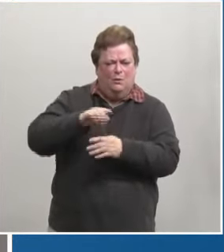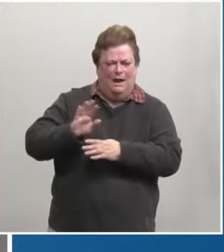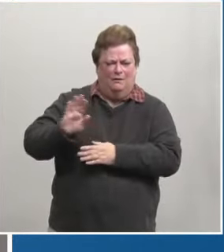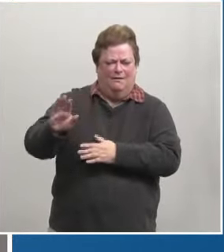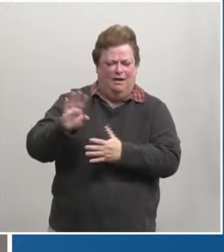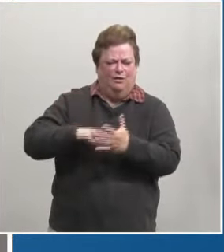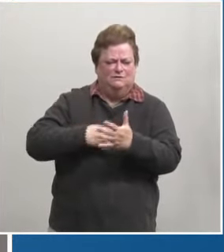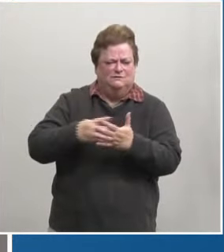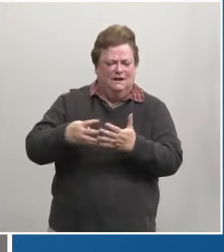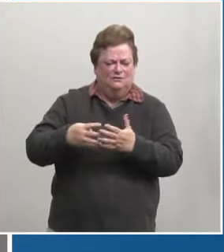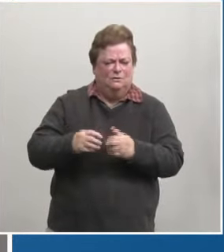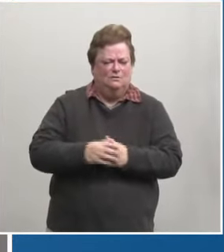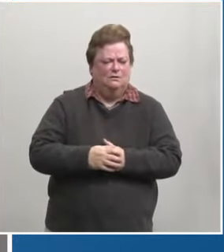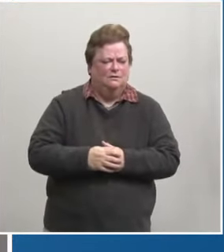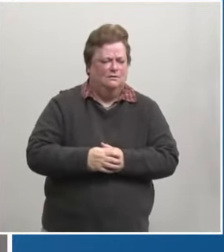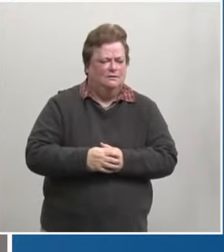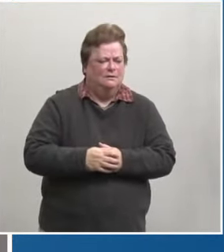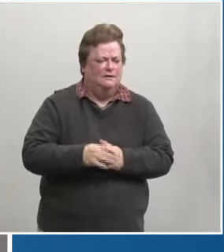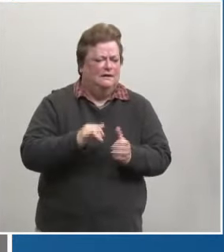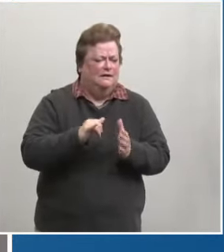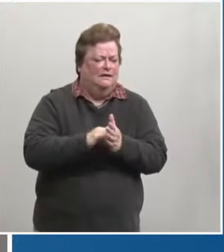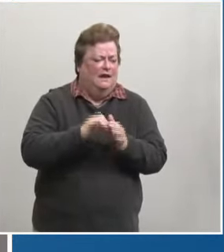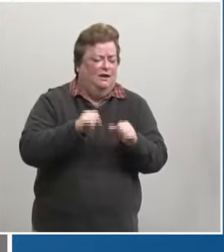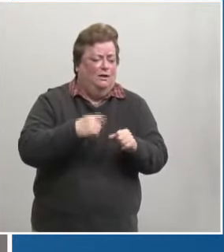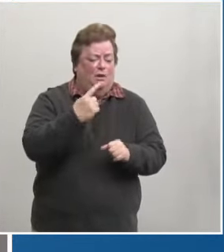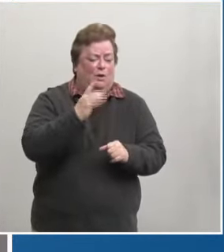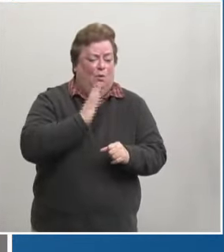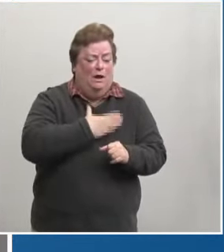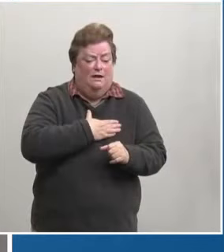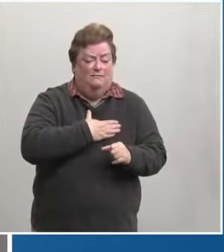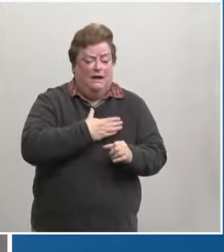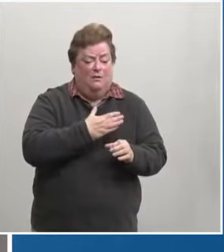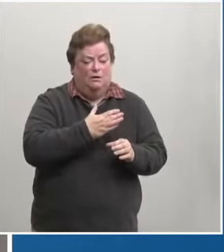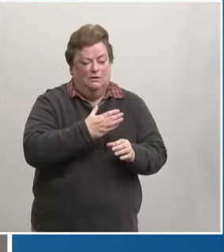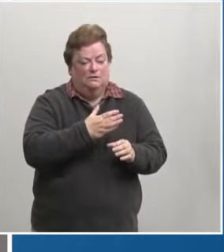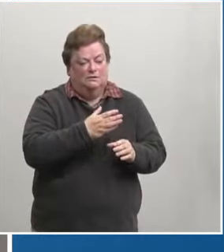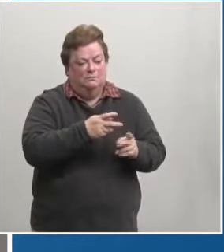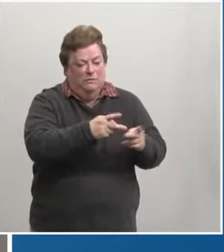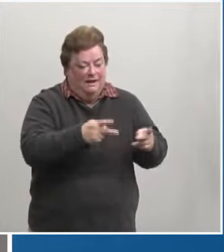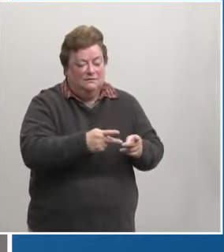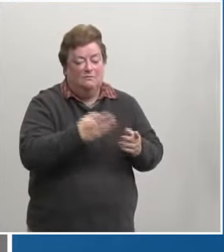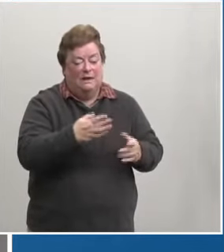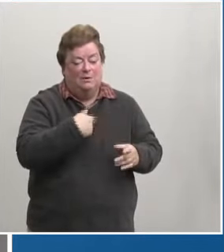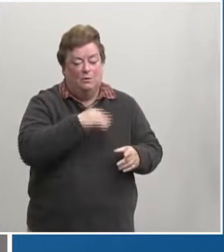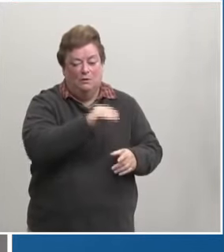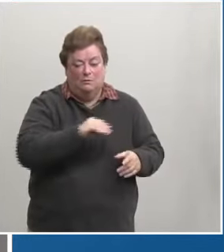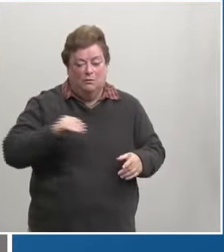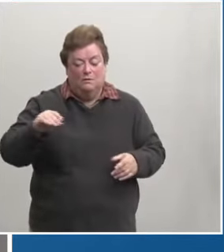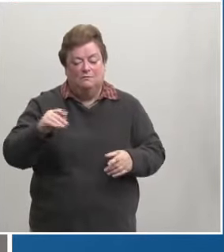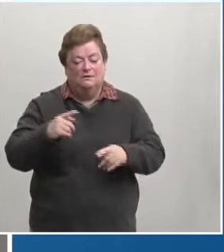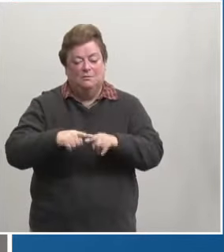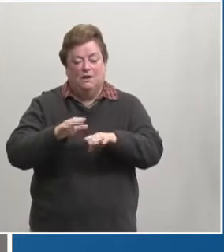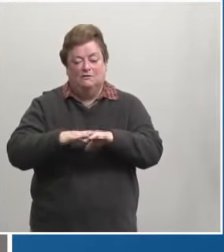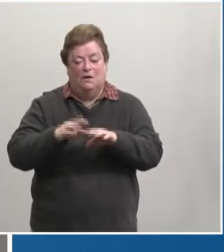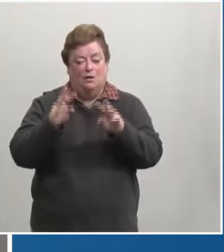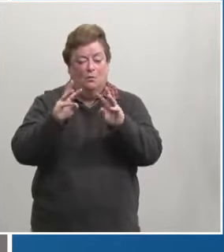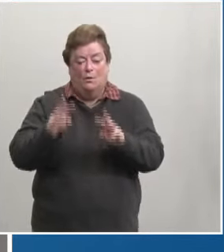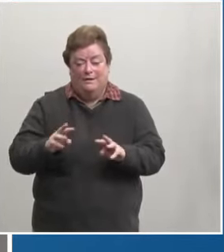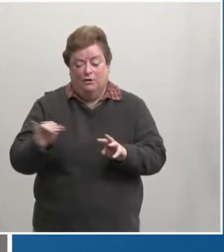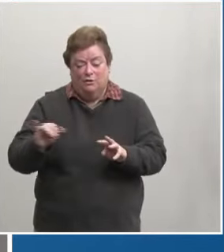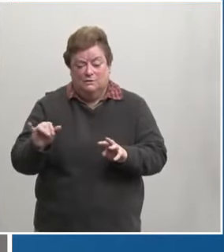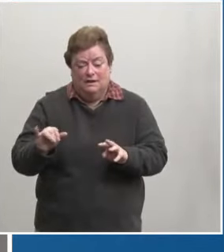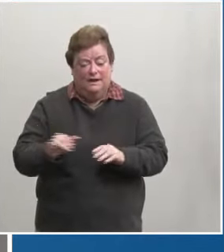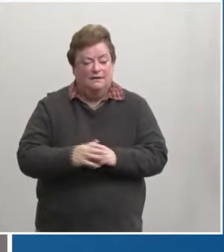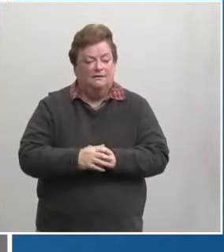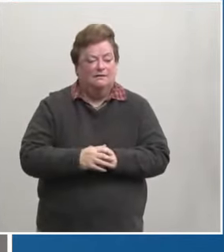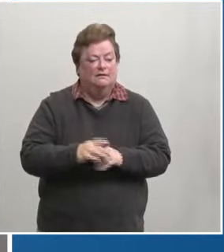I mentioned that, that could be one of our major sites, but we may have other sites depending on what the weather is like and